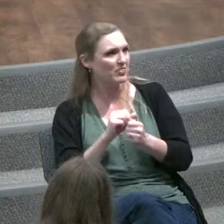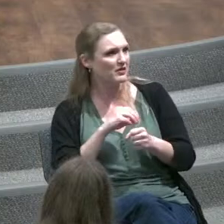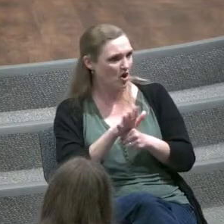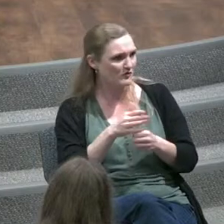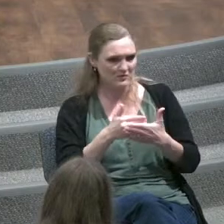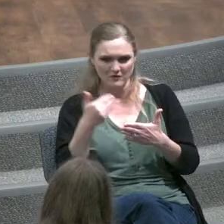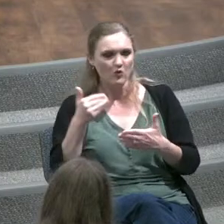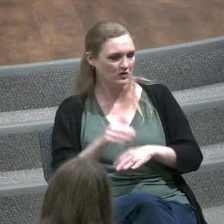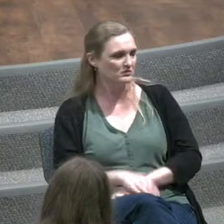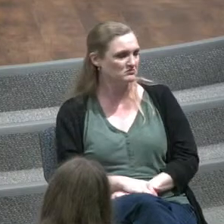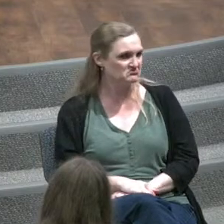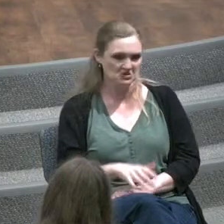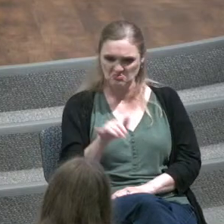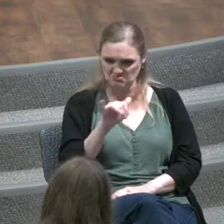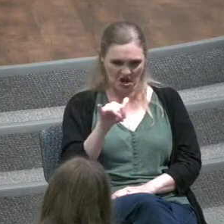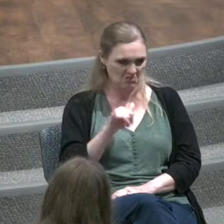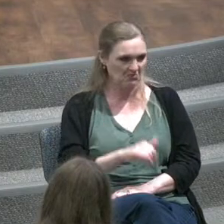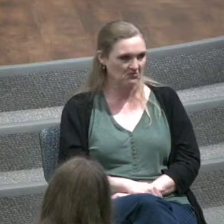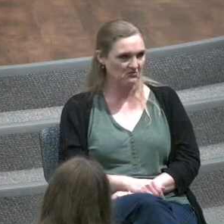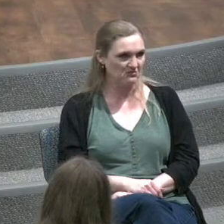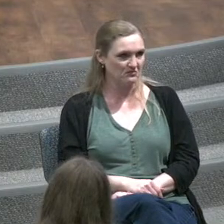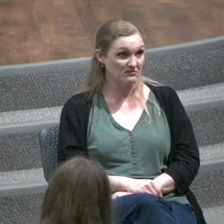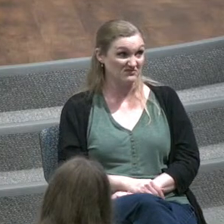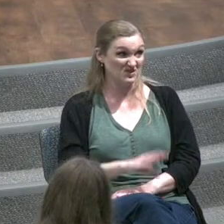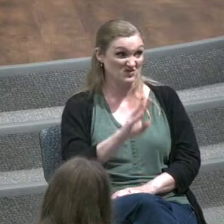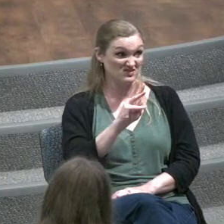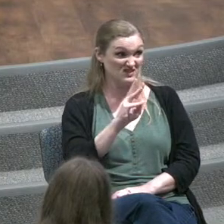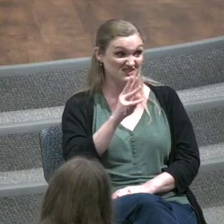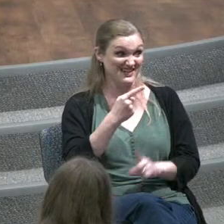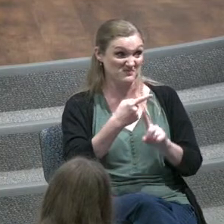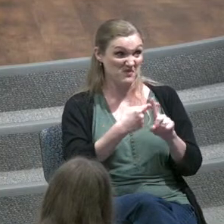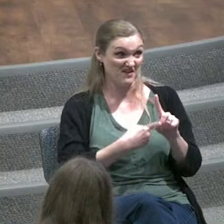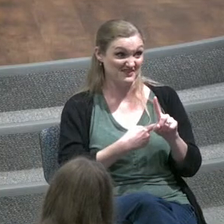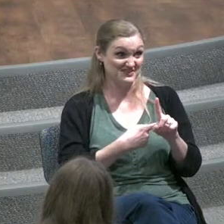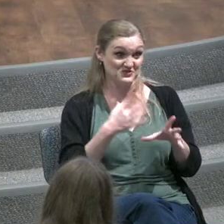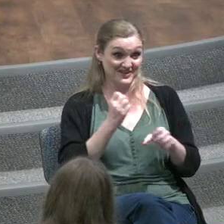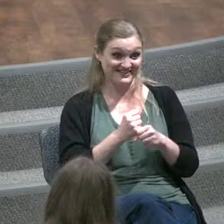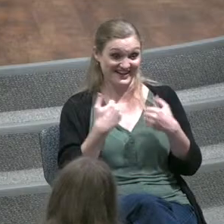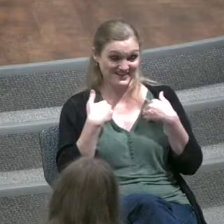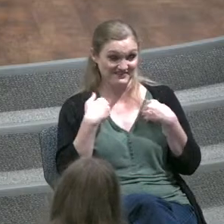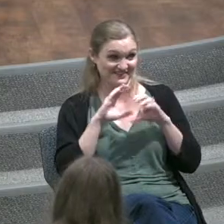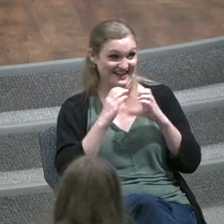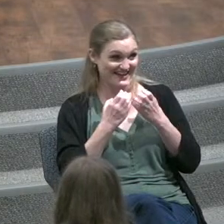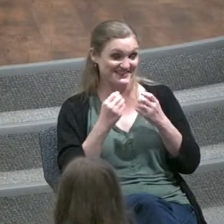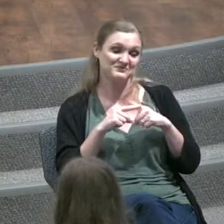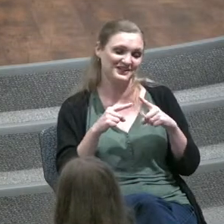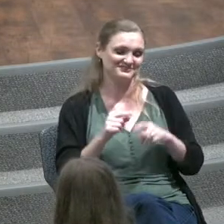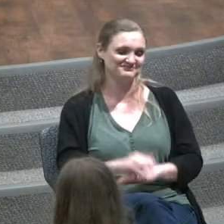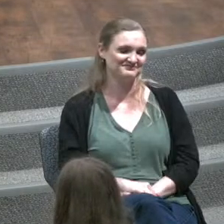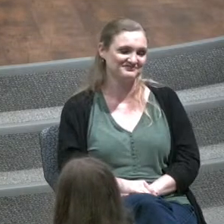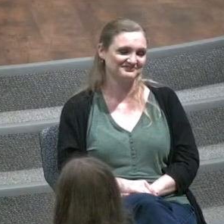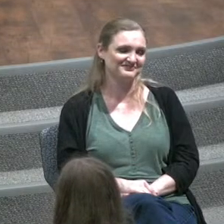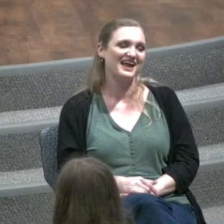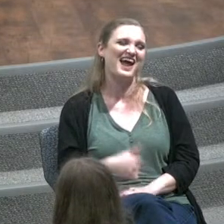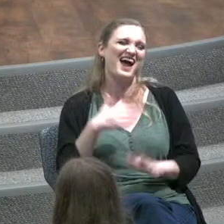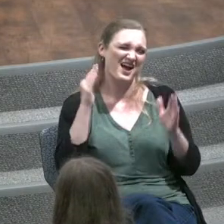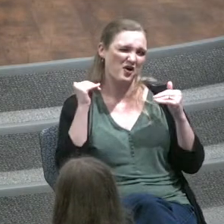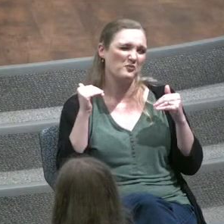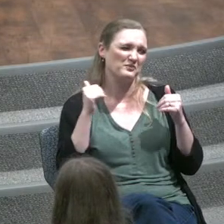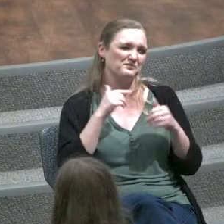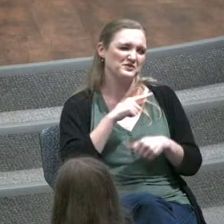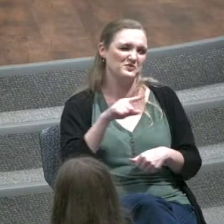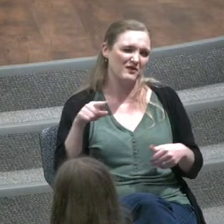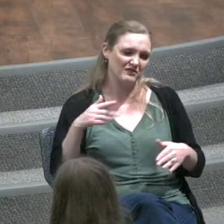same description and everything. So it took us about 16 months to actually do it, but I hope it